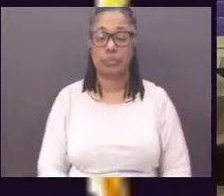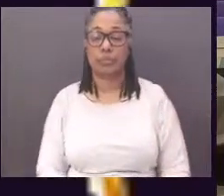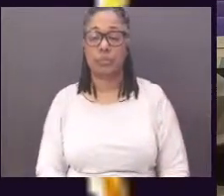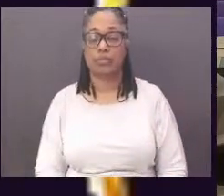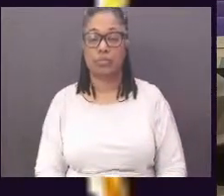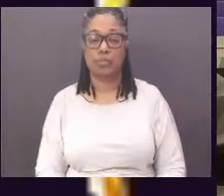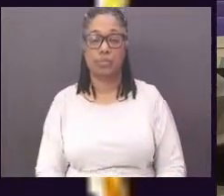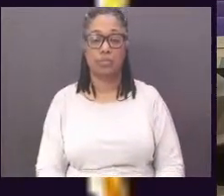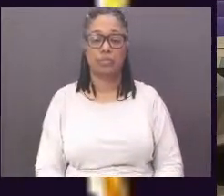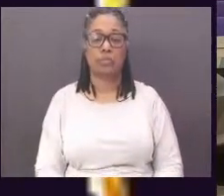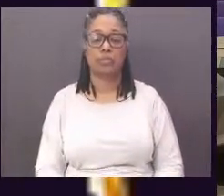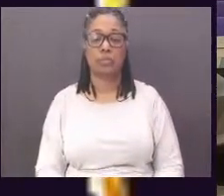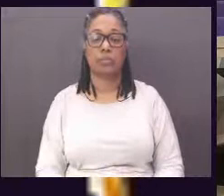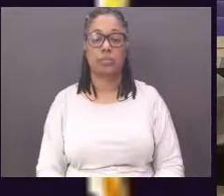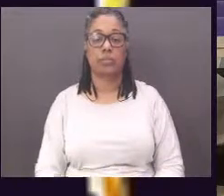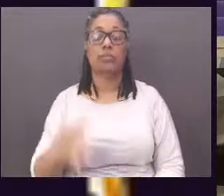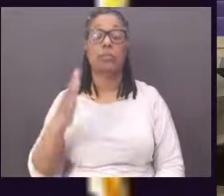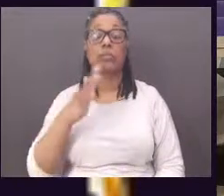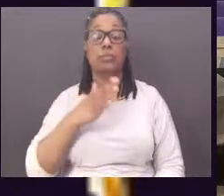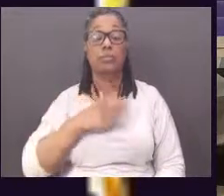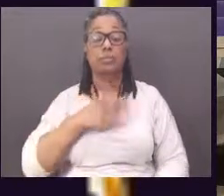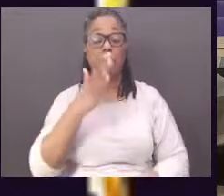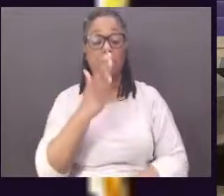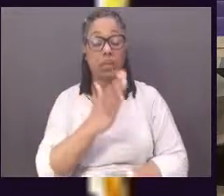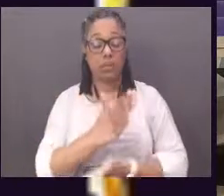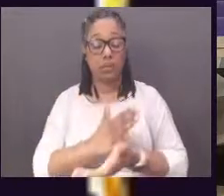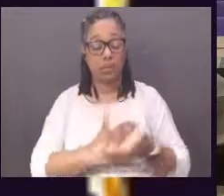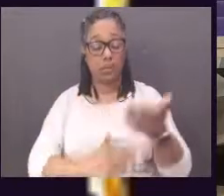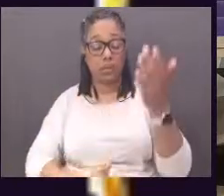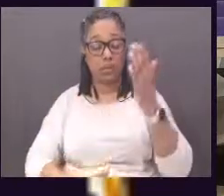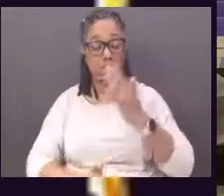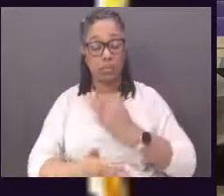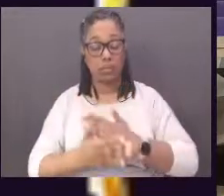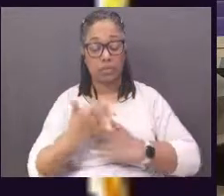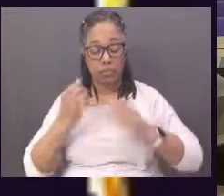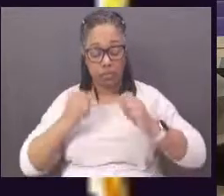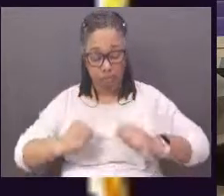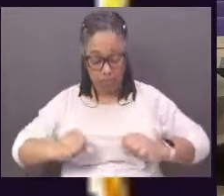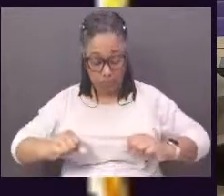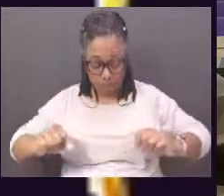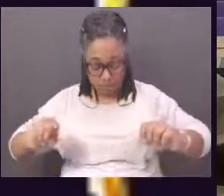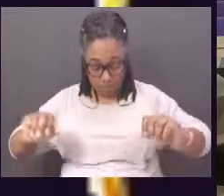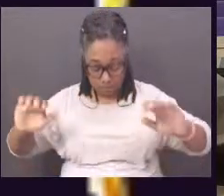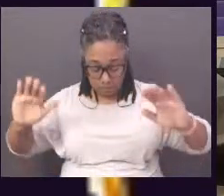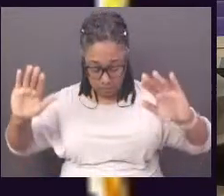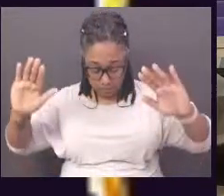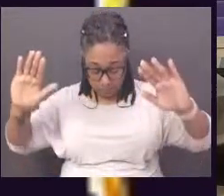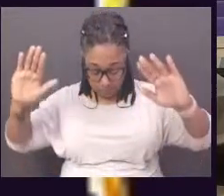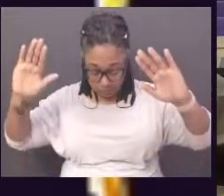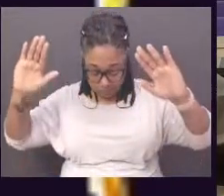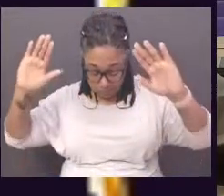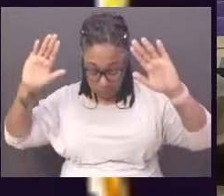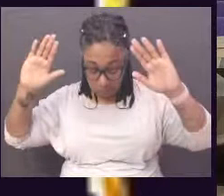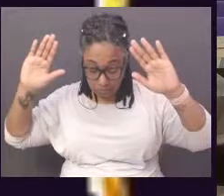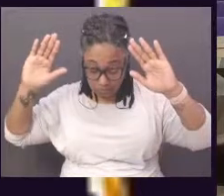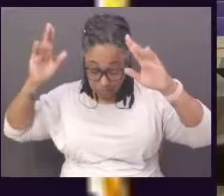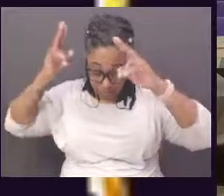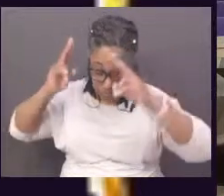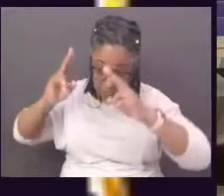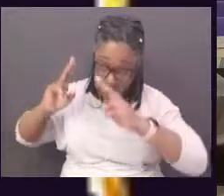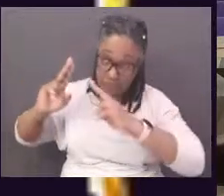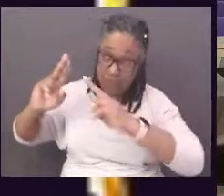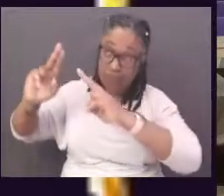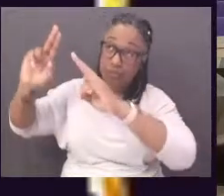I lift my hands in total adoration